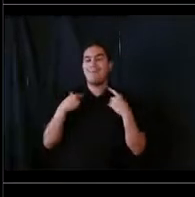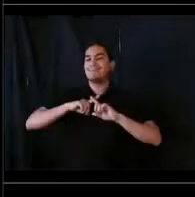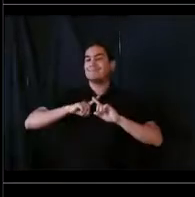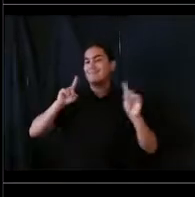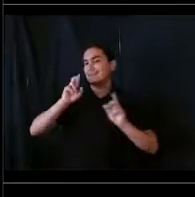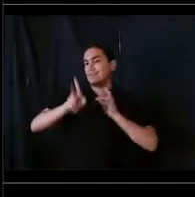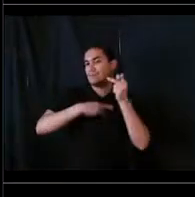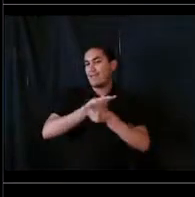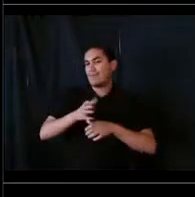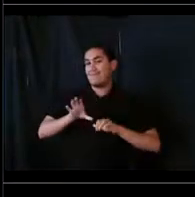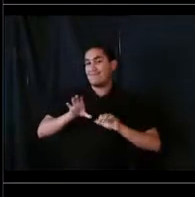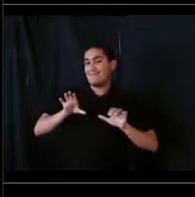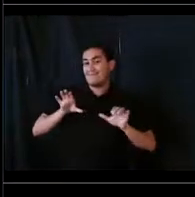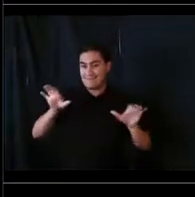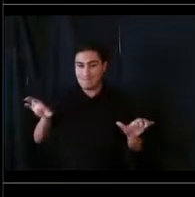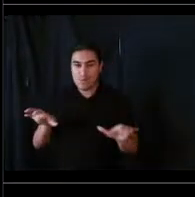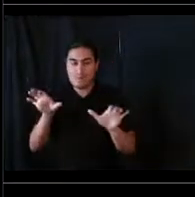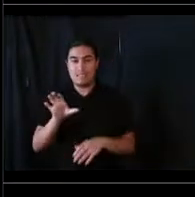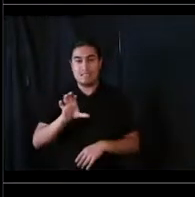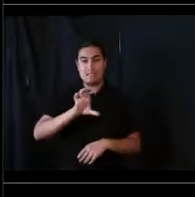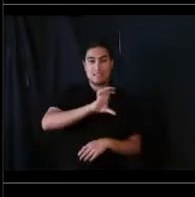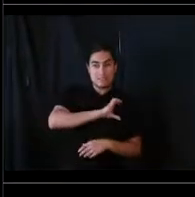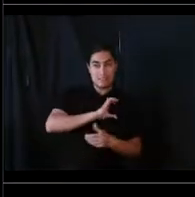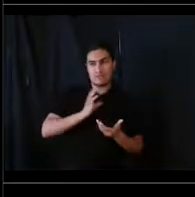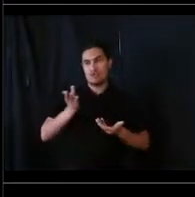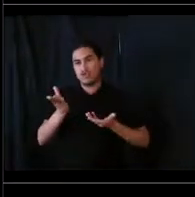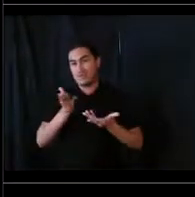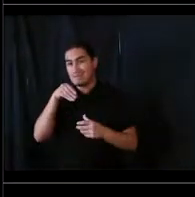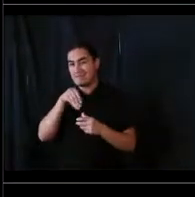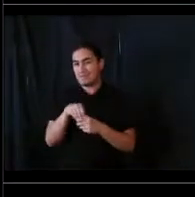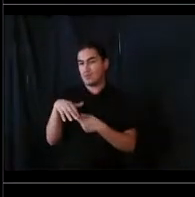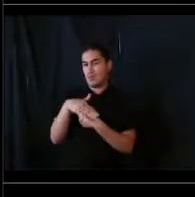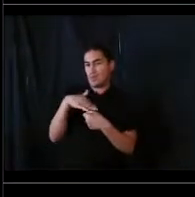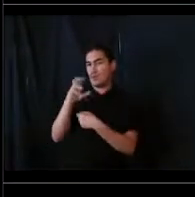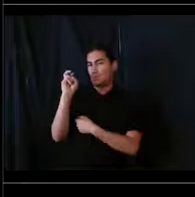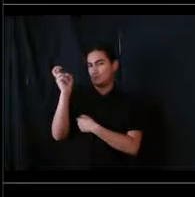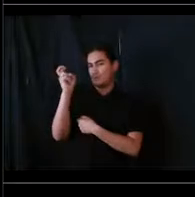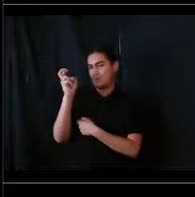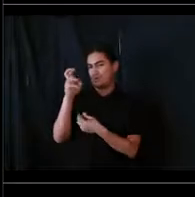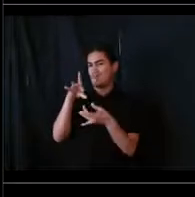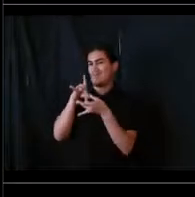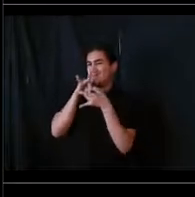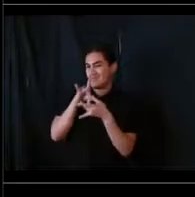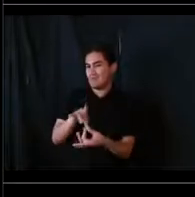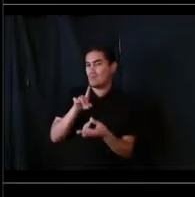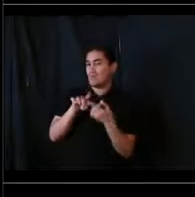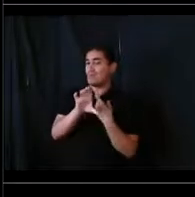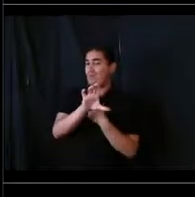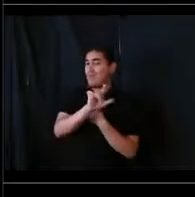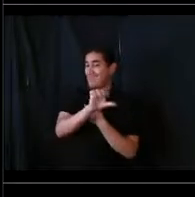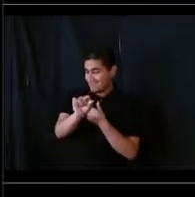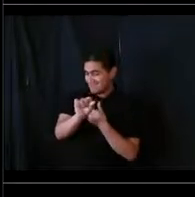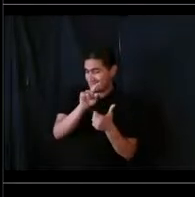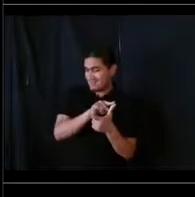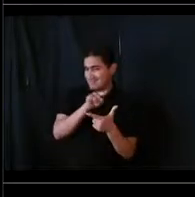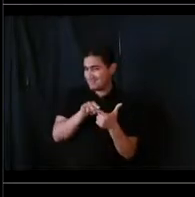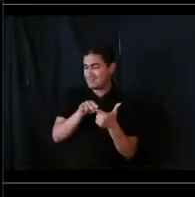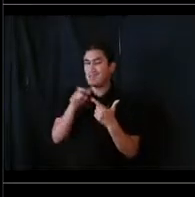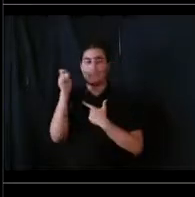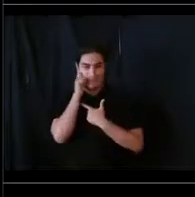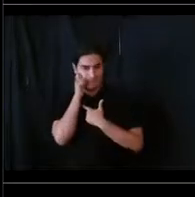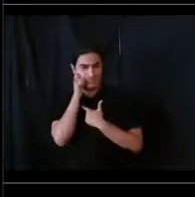enforcement different type of service in local transportation based in class and often based in